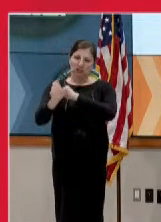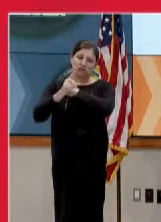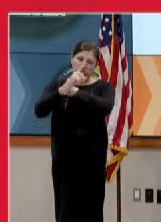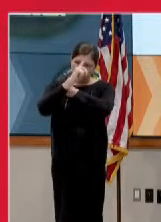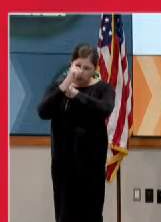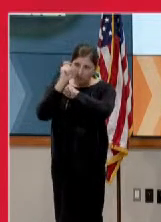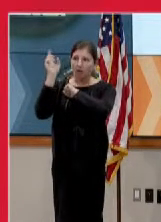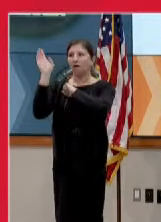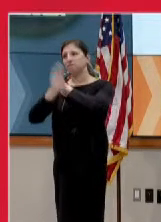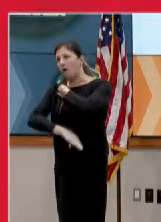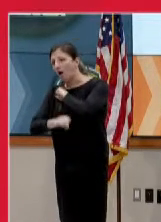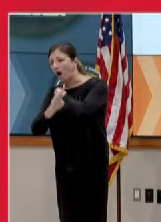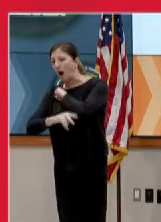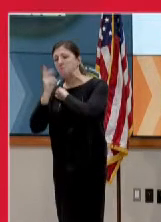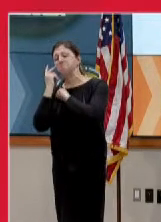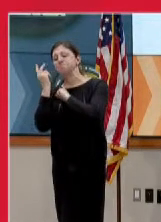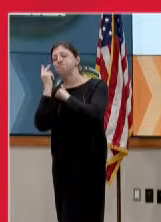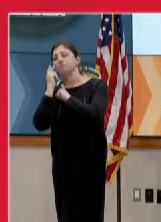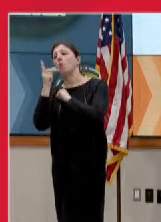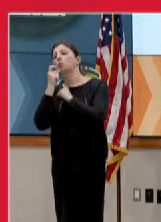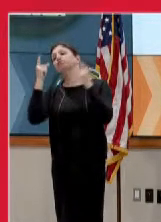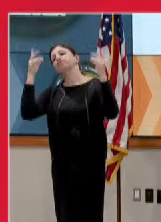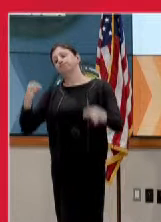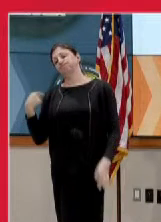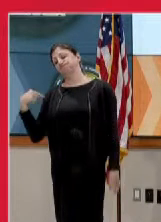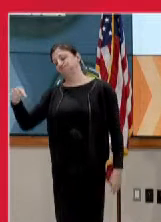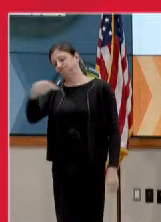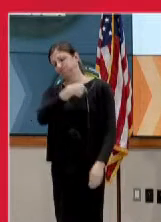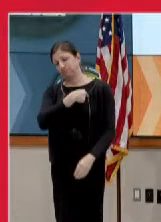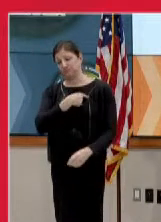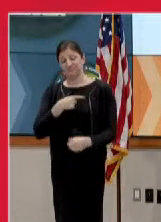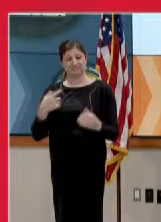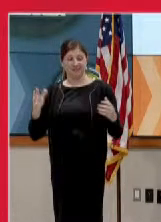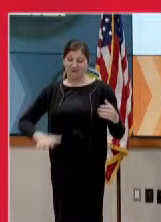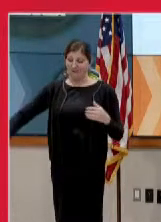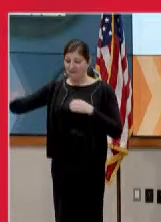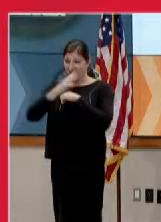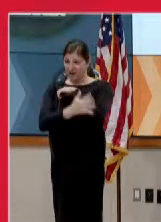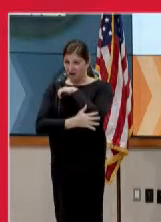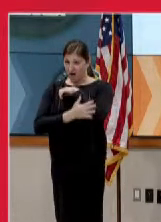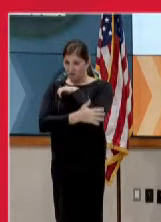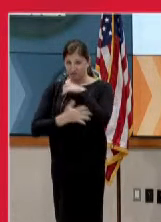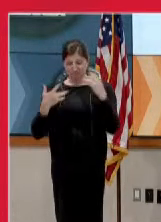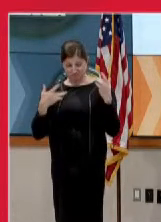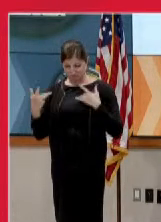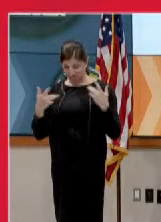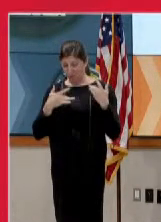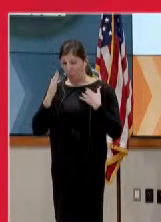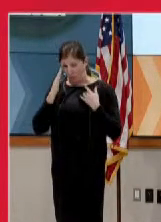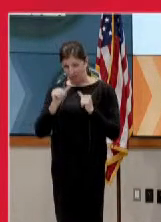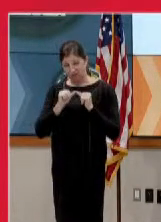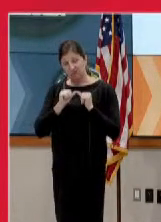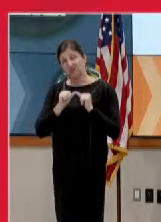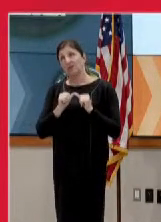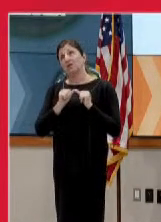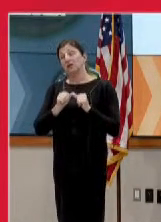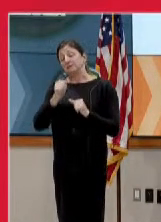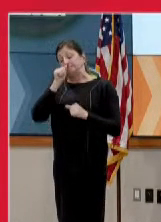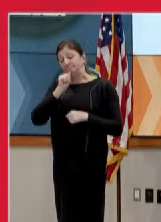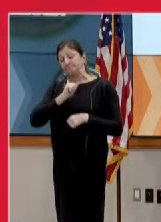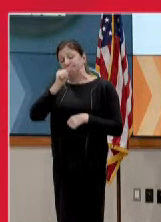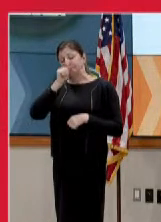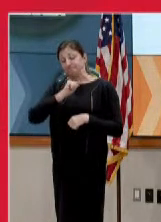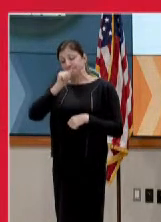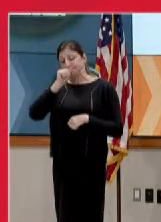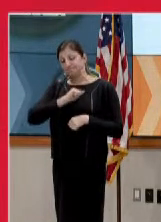fall. As you know, there is a lot of concern across the country that we're going to continue to be doing this for a